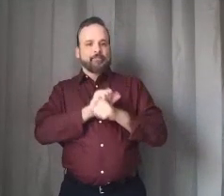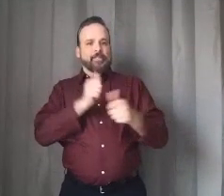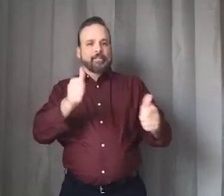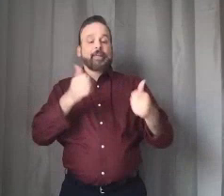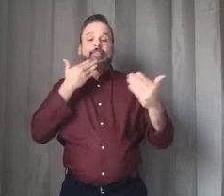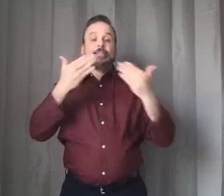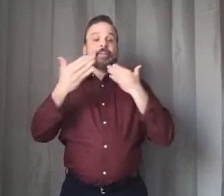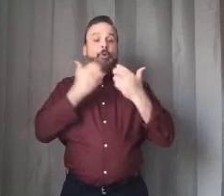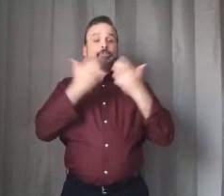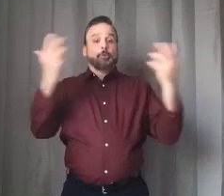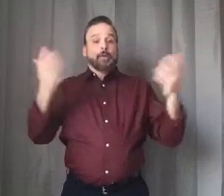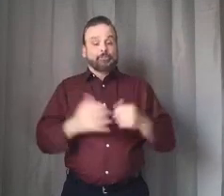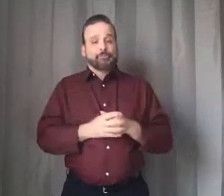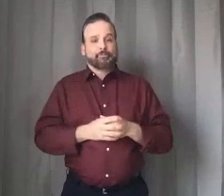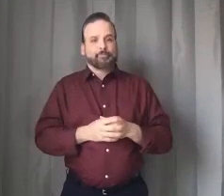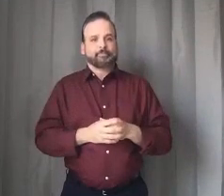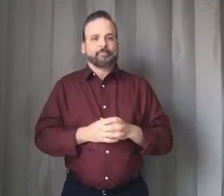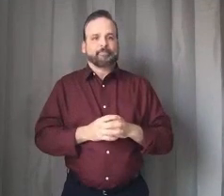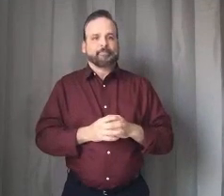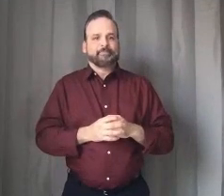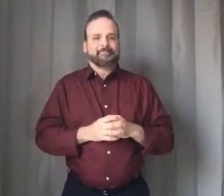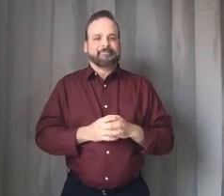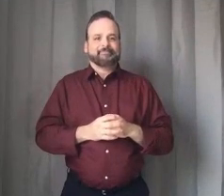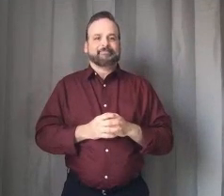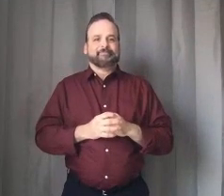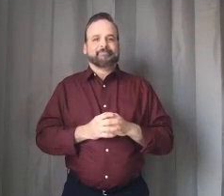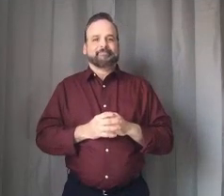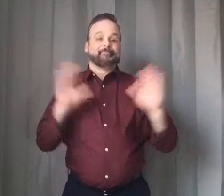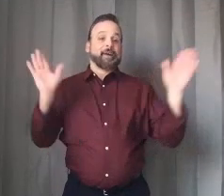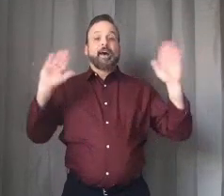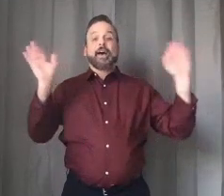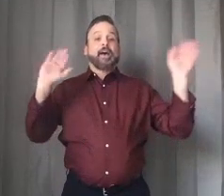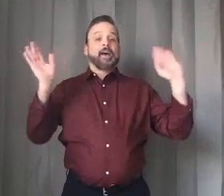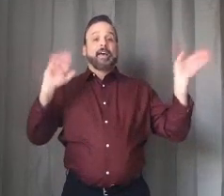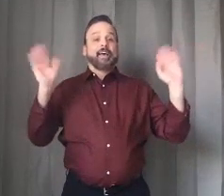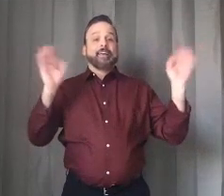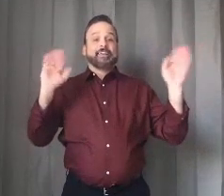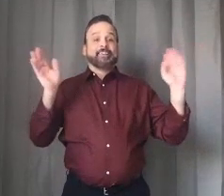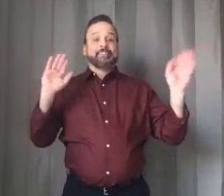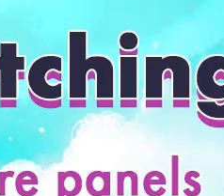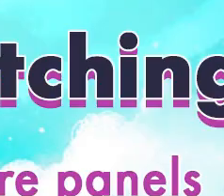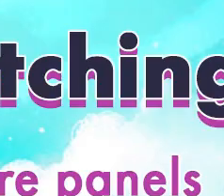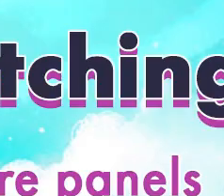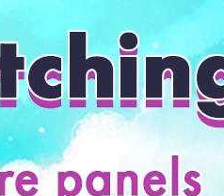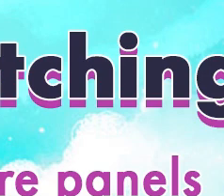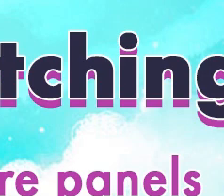Thank y'all so much. Bye. Bye.